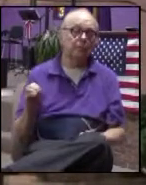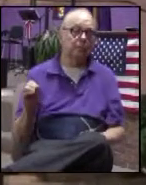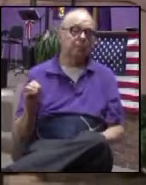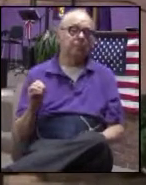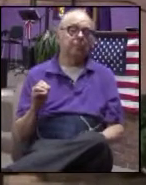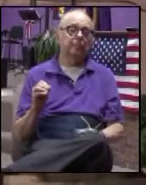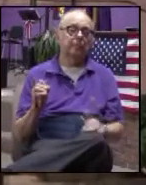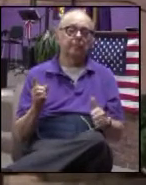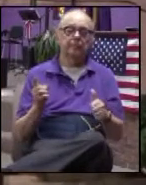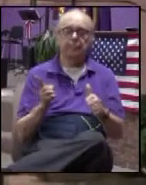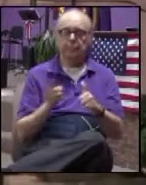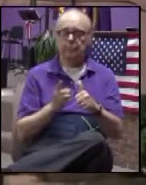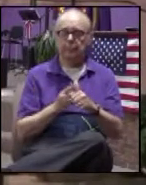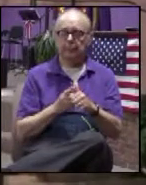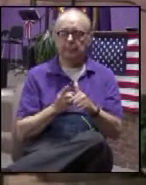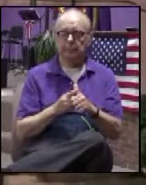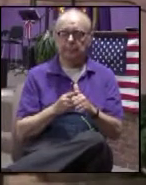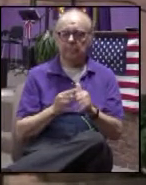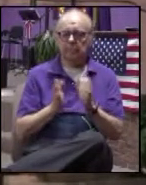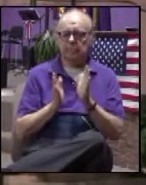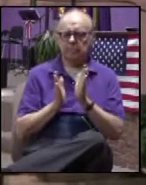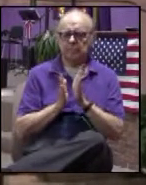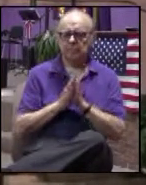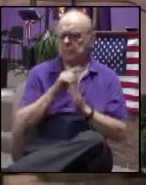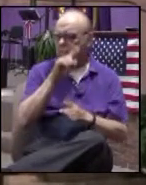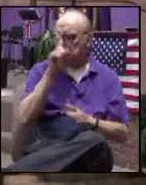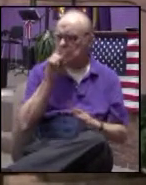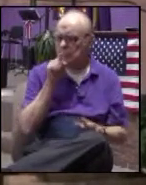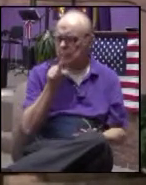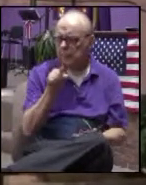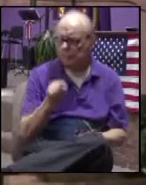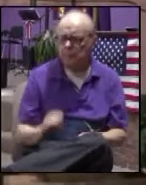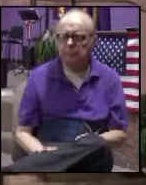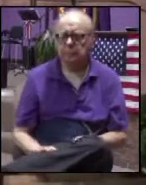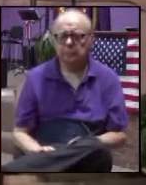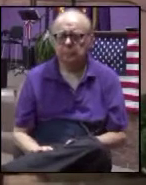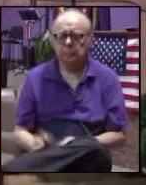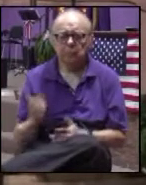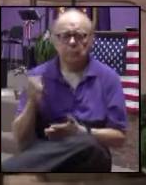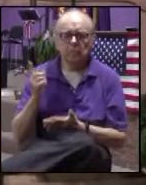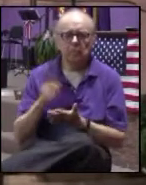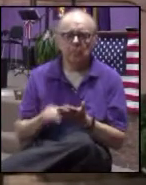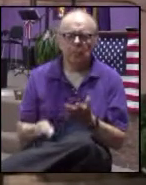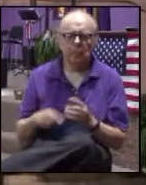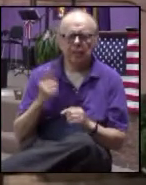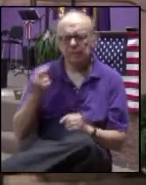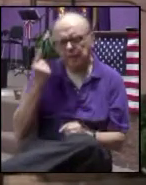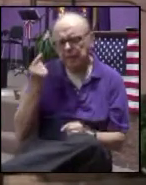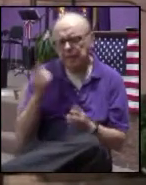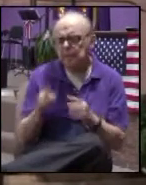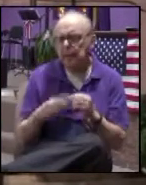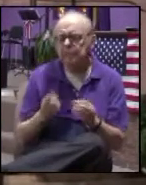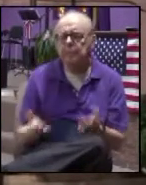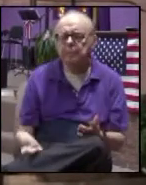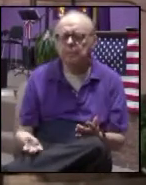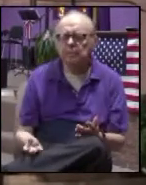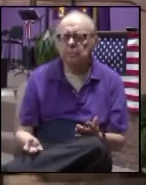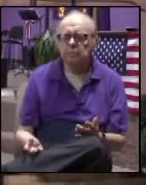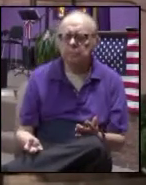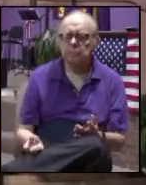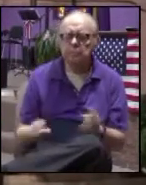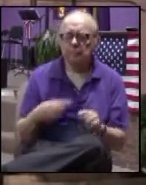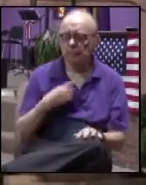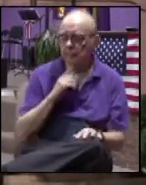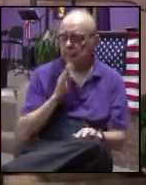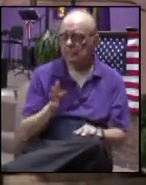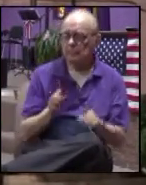So, first, let me ask you this question. What comes to your mind when I